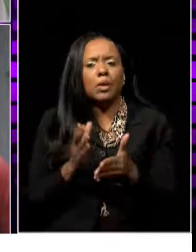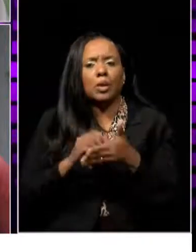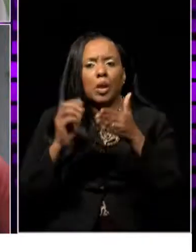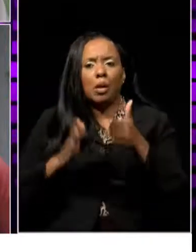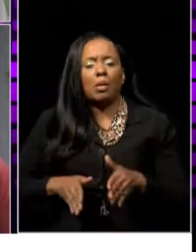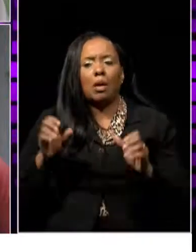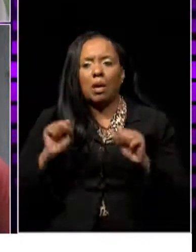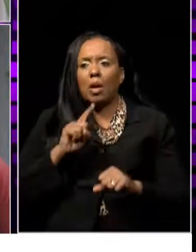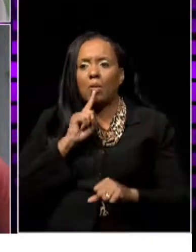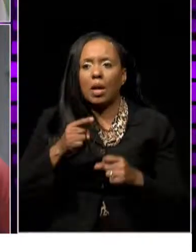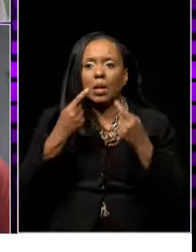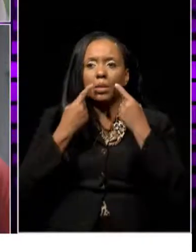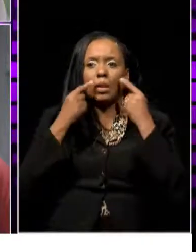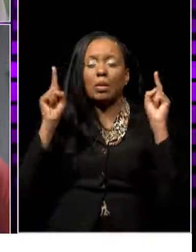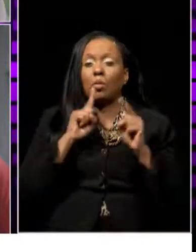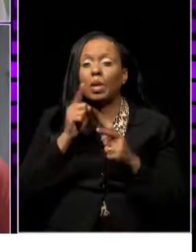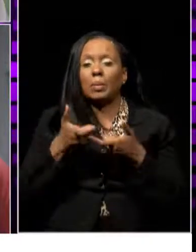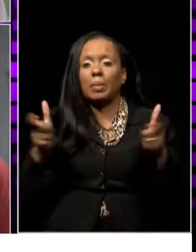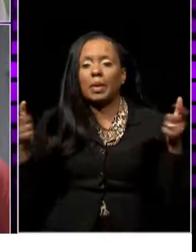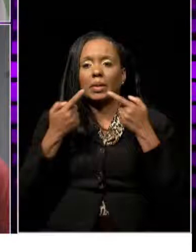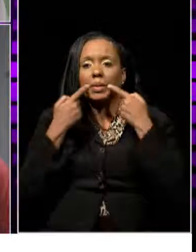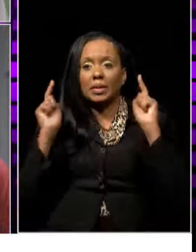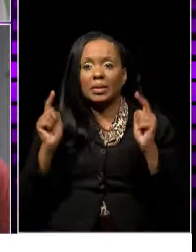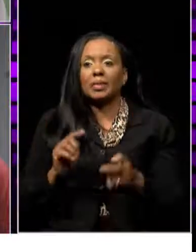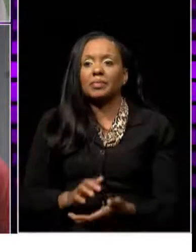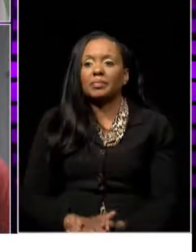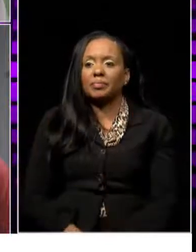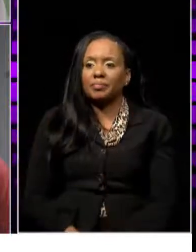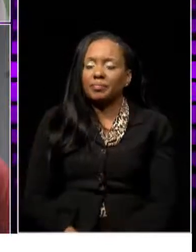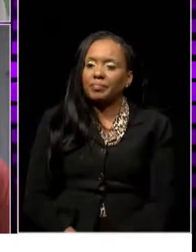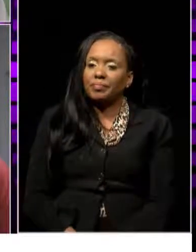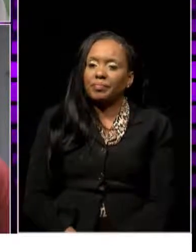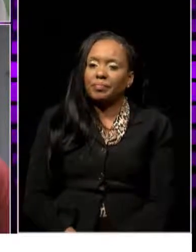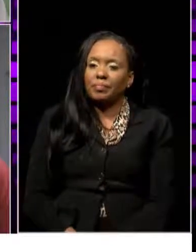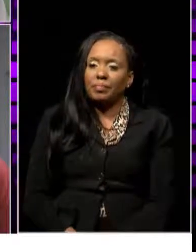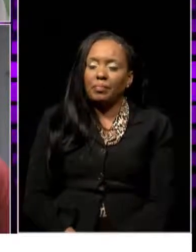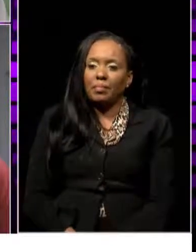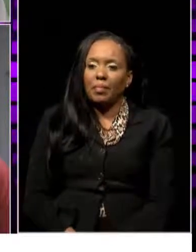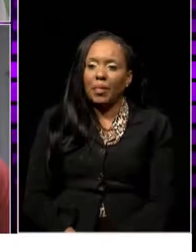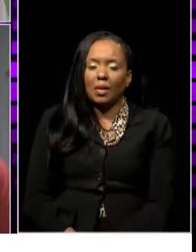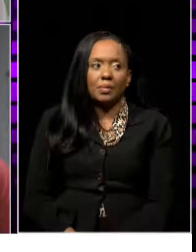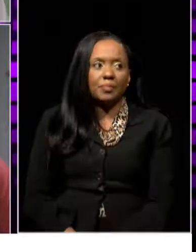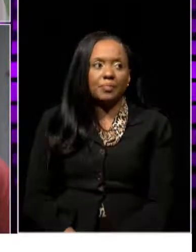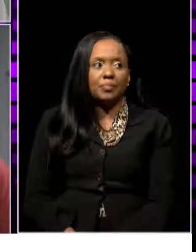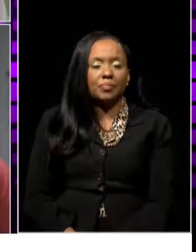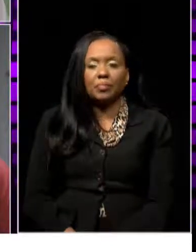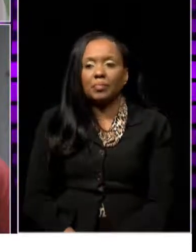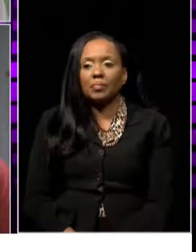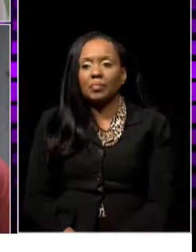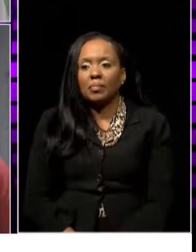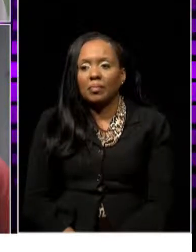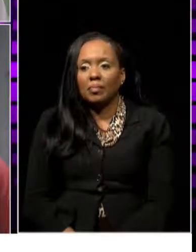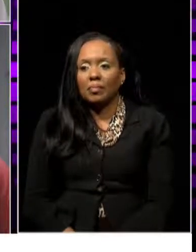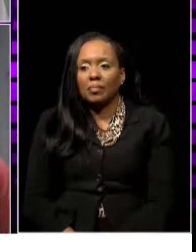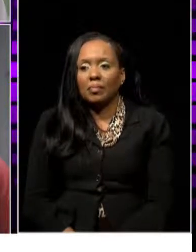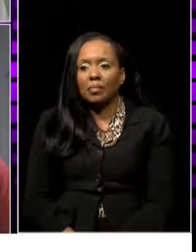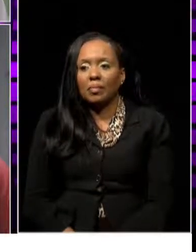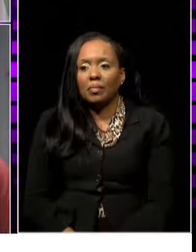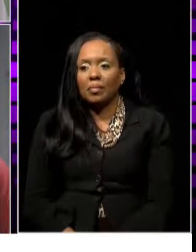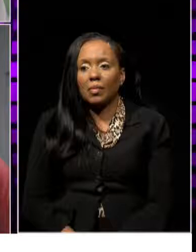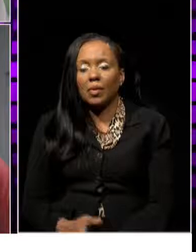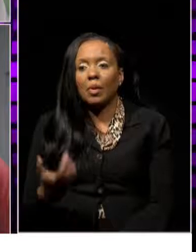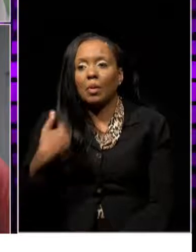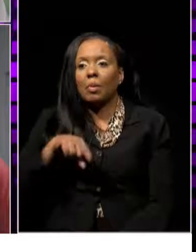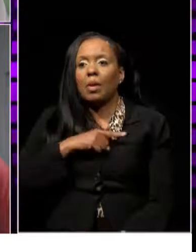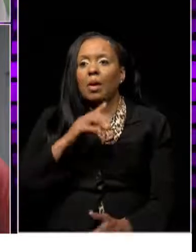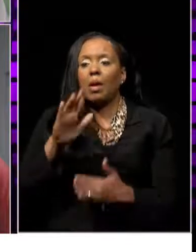beyond our imagination. Yes, and Ms. Coward Calendar? We are all on the same page, because I was about to say